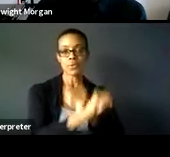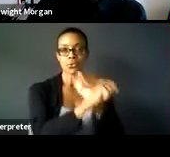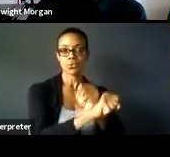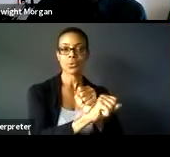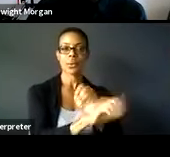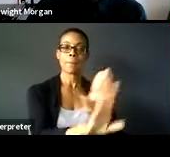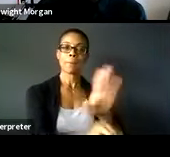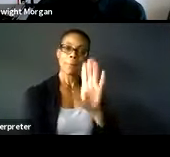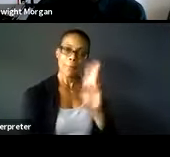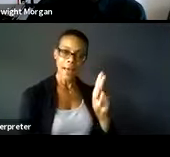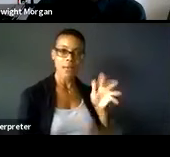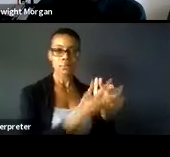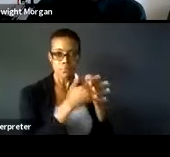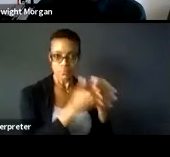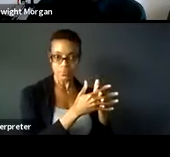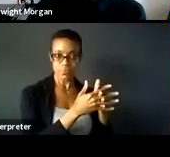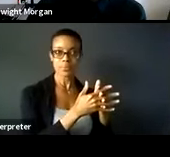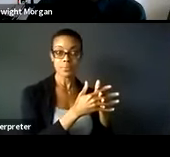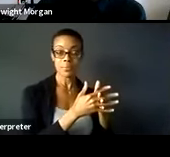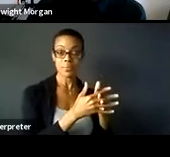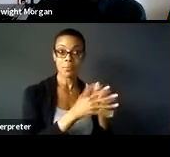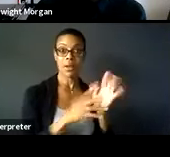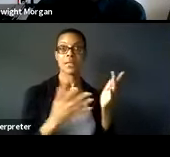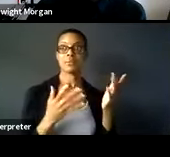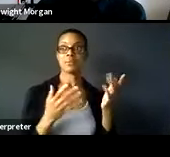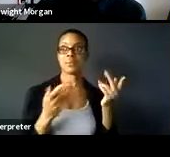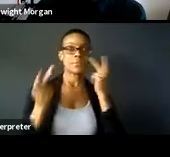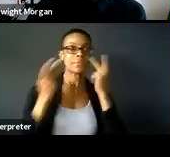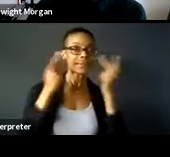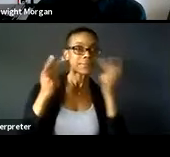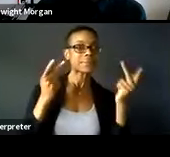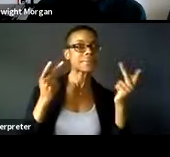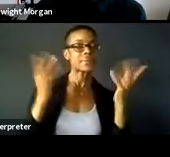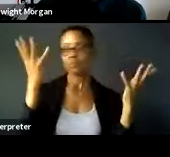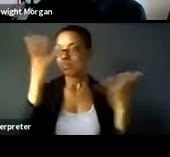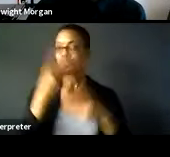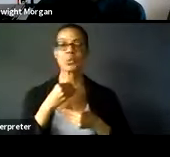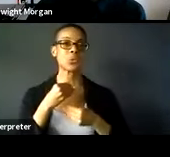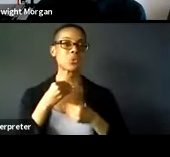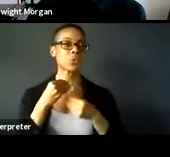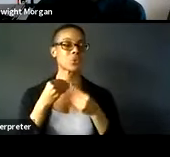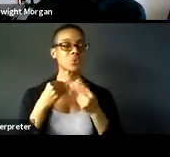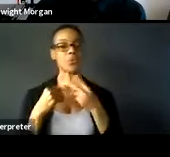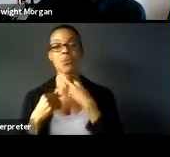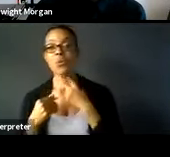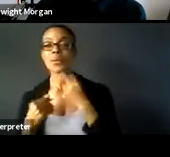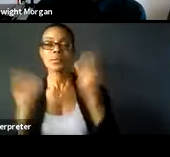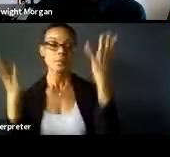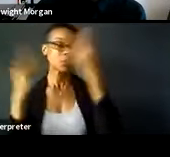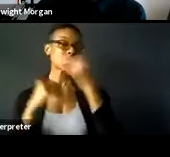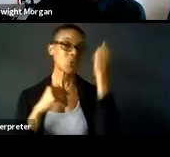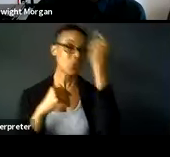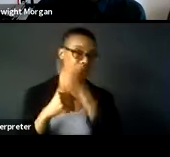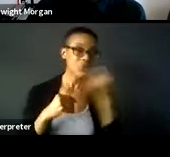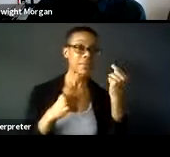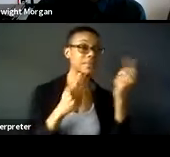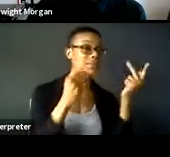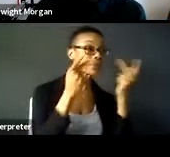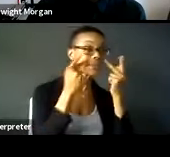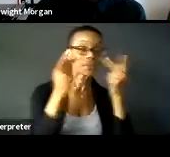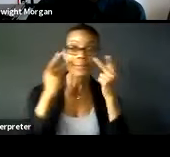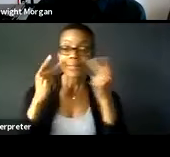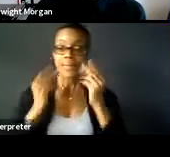it's really, to me, seeing your beautiful voices and beautiful faces really is, it helps my